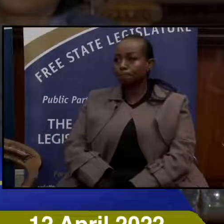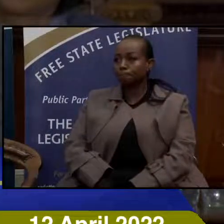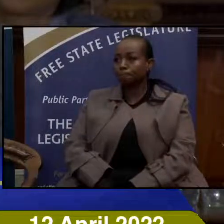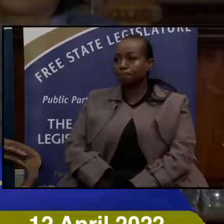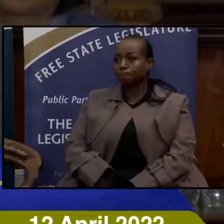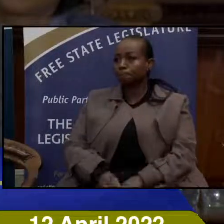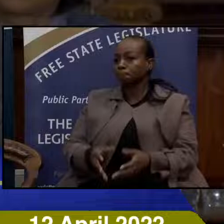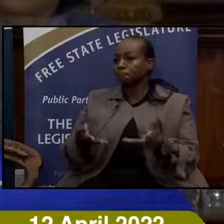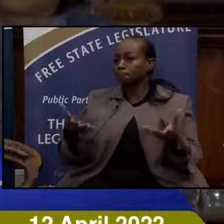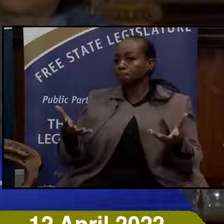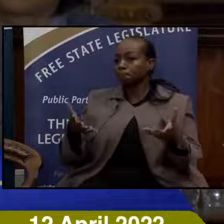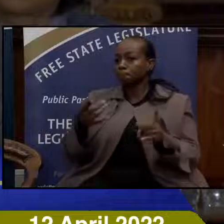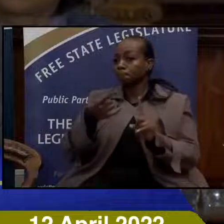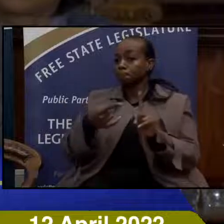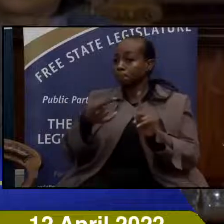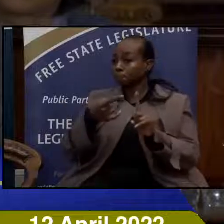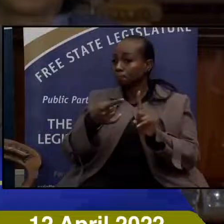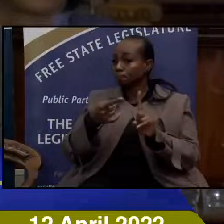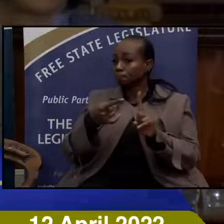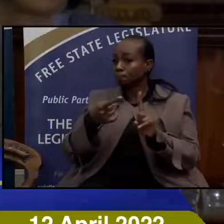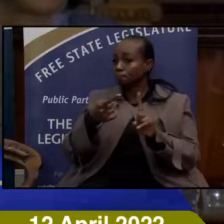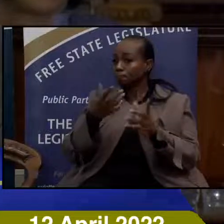anyone who continues